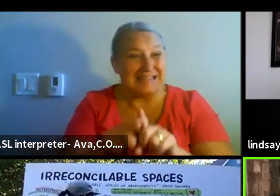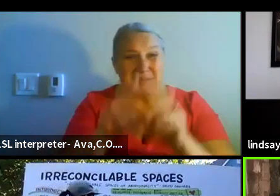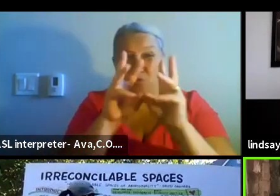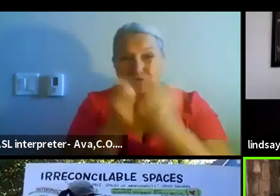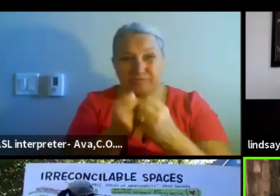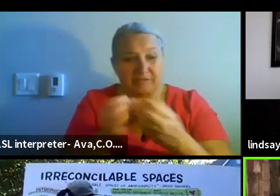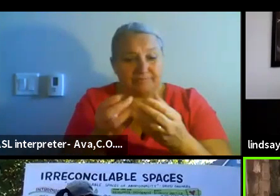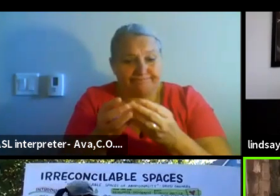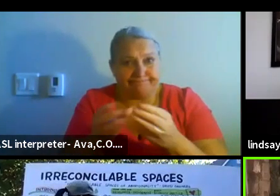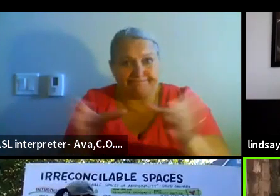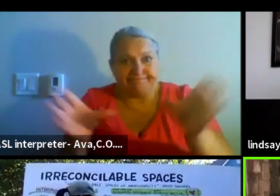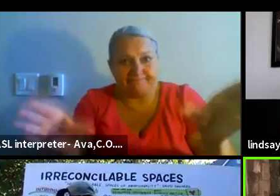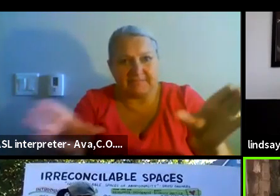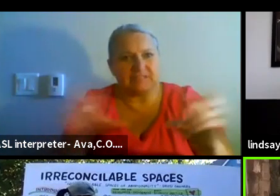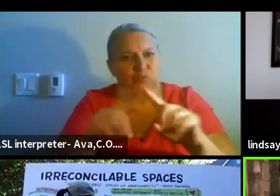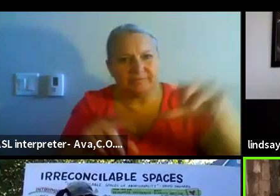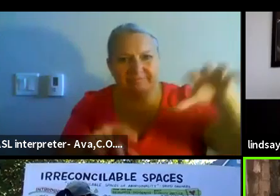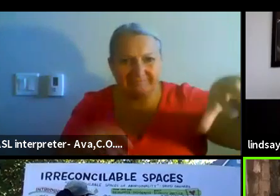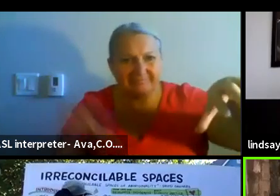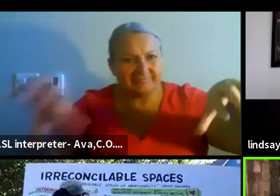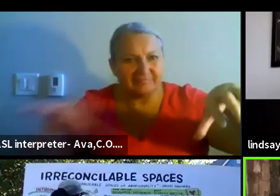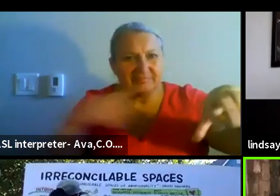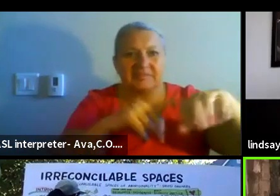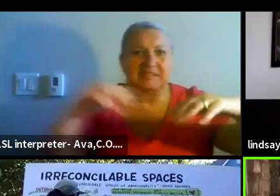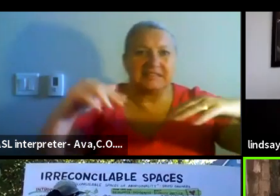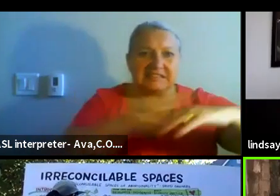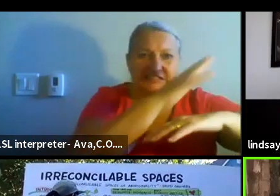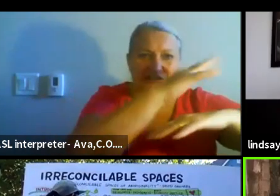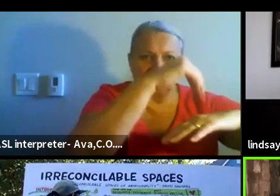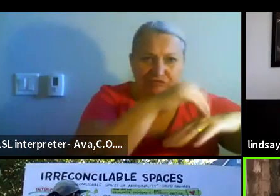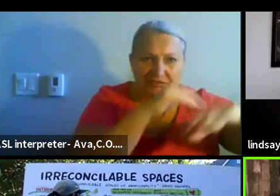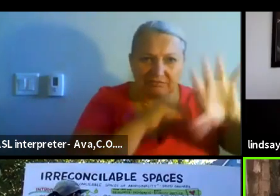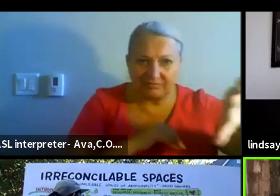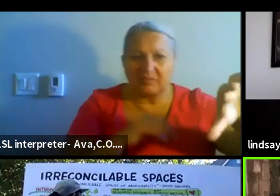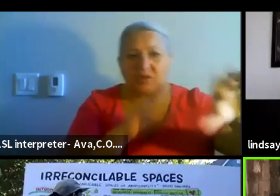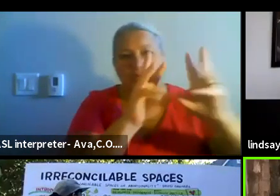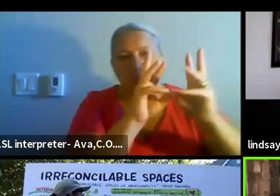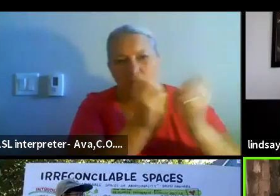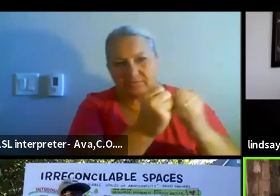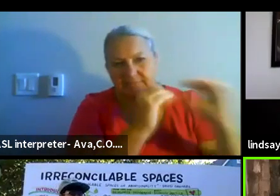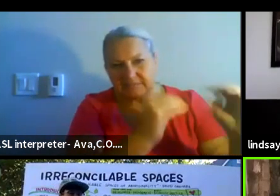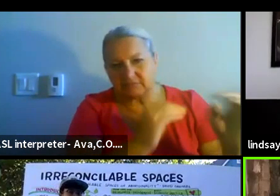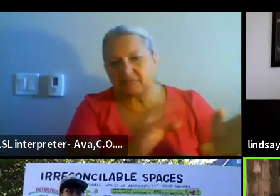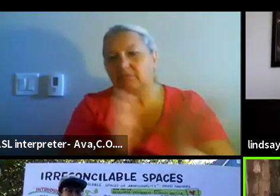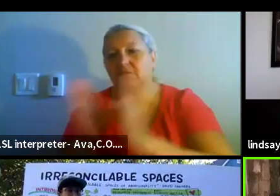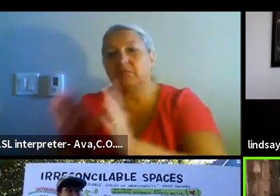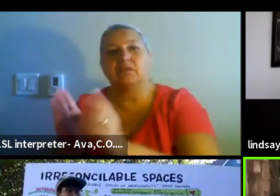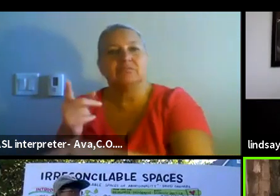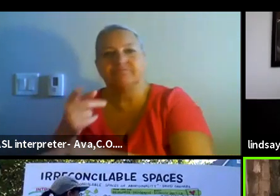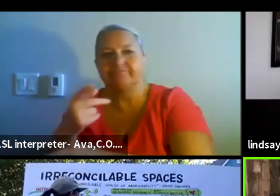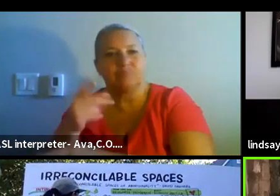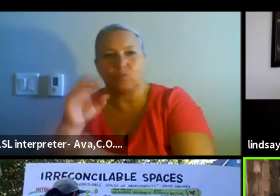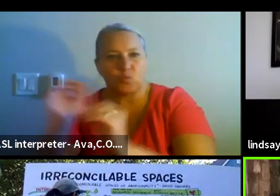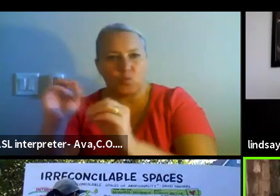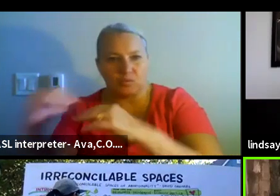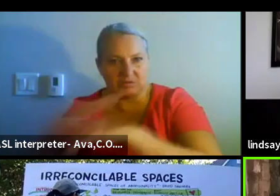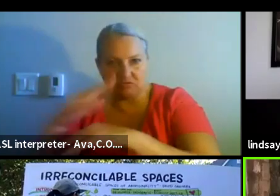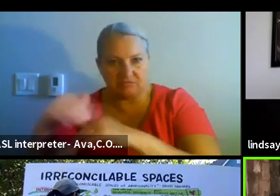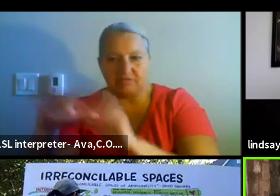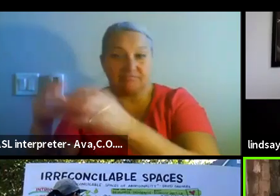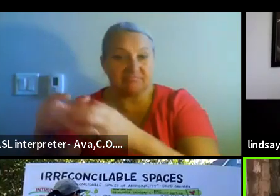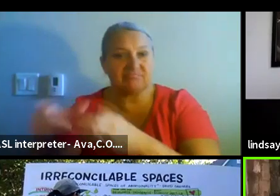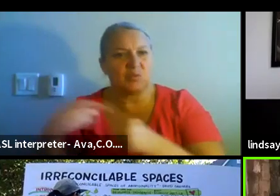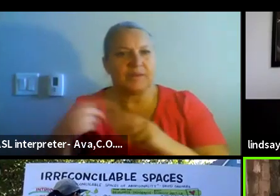in separate space, Indigenous workshops, non-Indigenous workshops, and eventually we all came together and did a lot